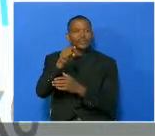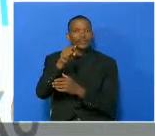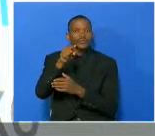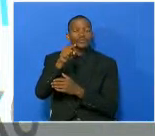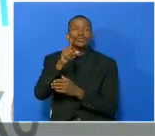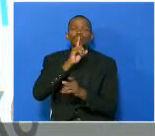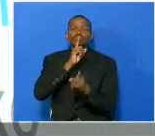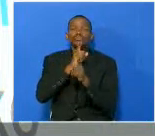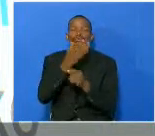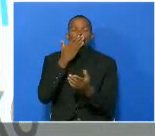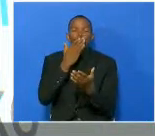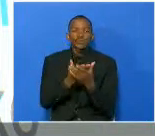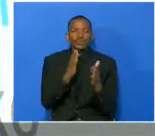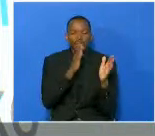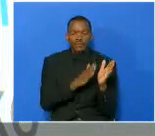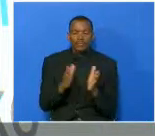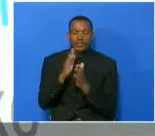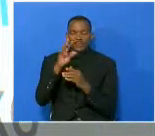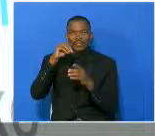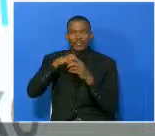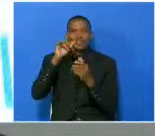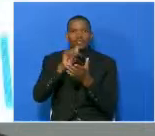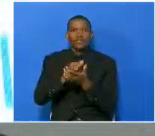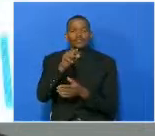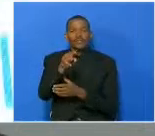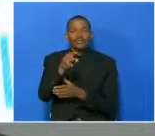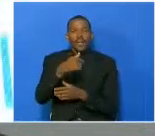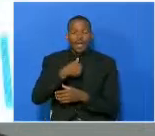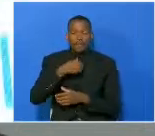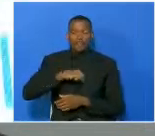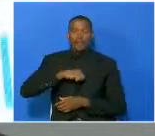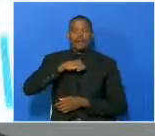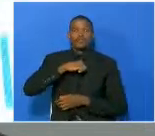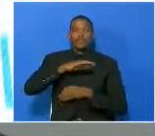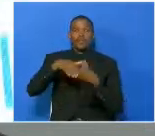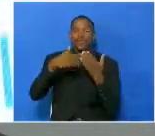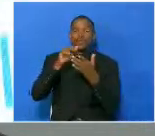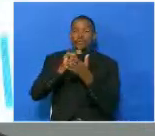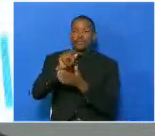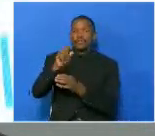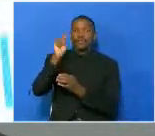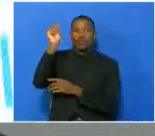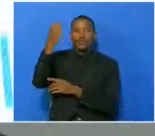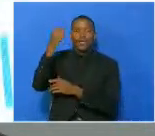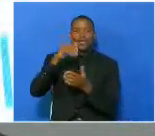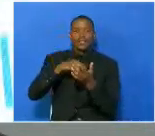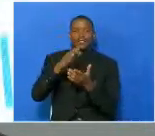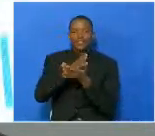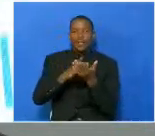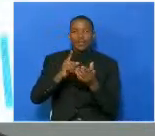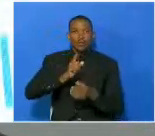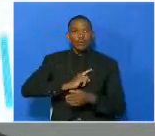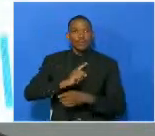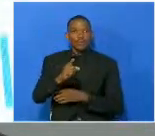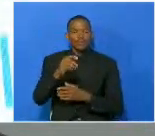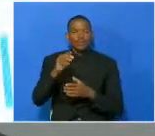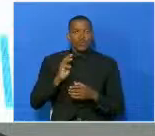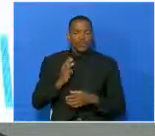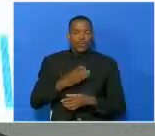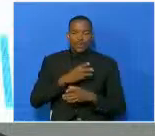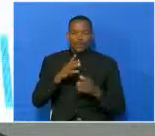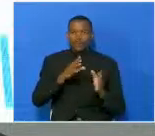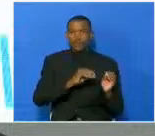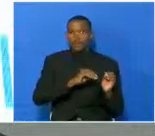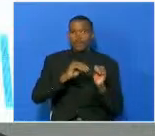indeed a good preparation for them at the games. I'm proud of those that won and those that lost proudly, because we went from